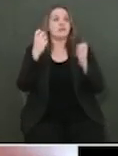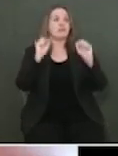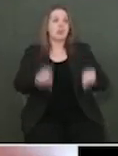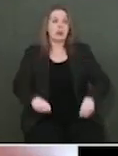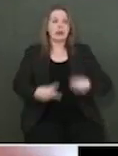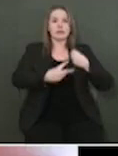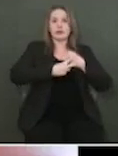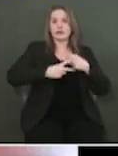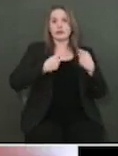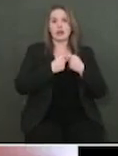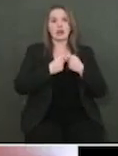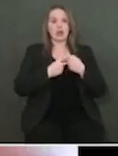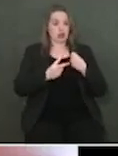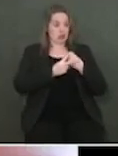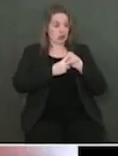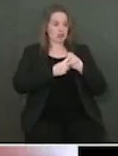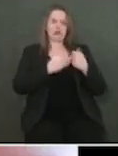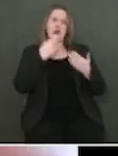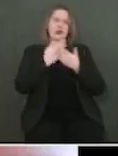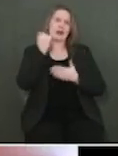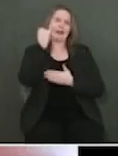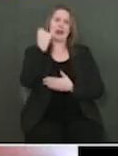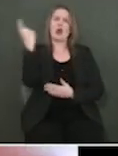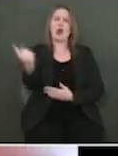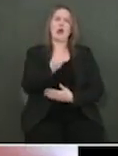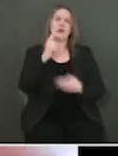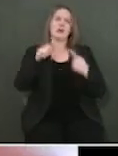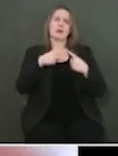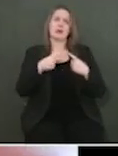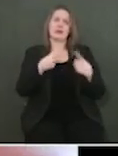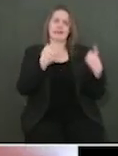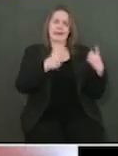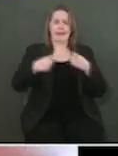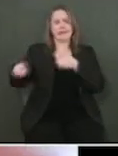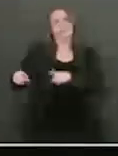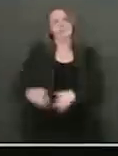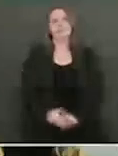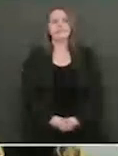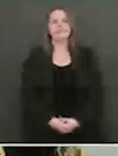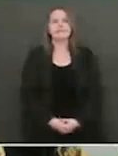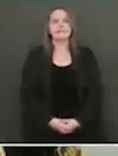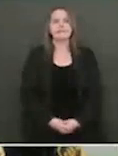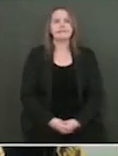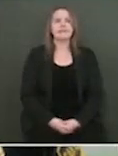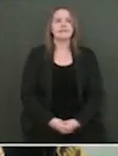you, conservation is always a good idea during these type of events.